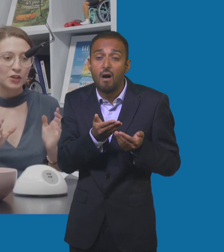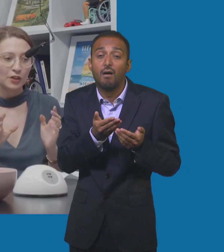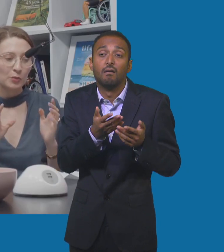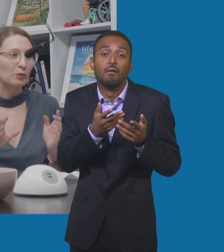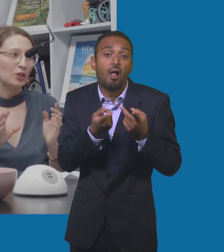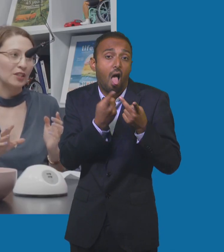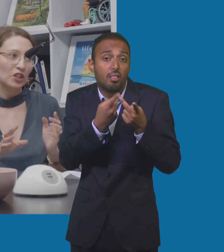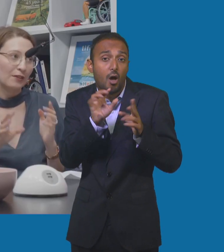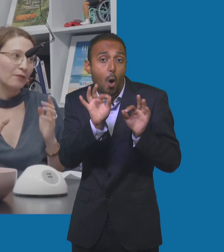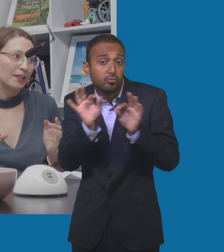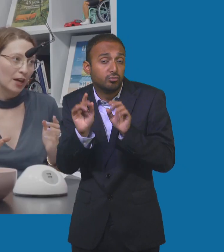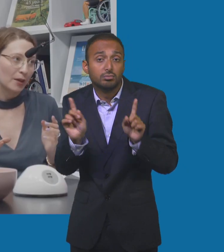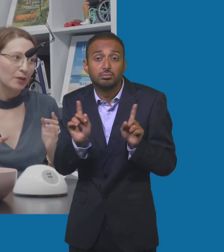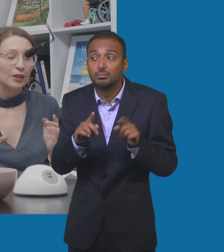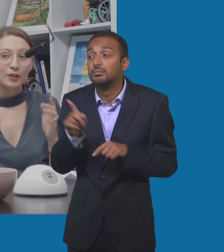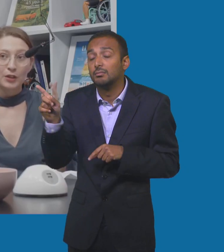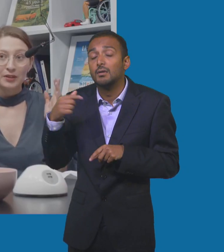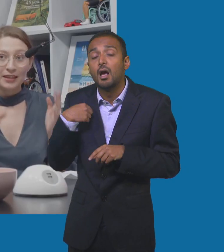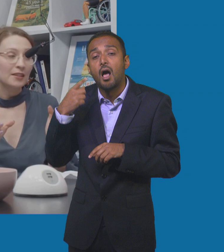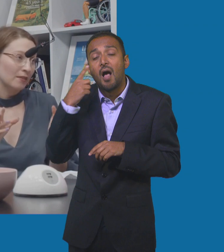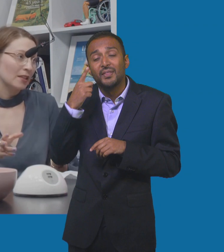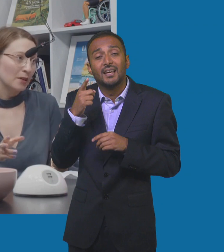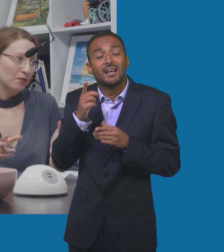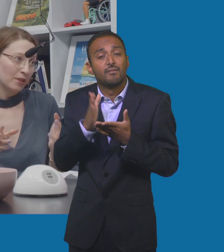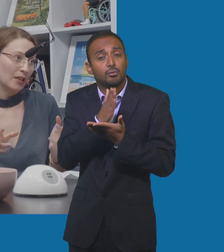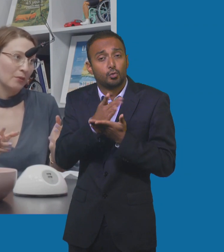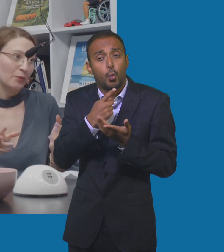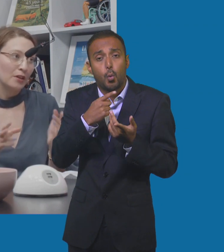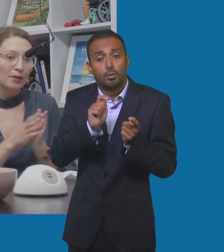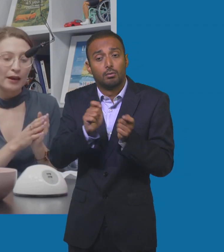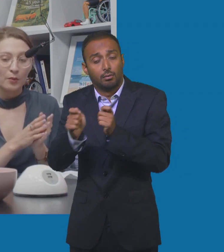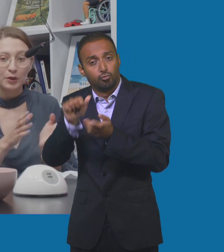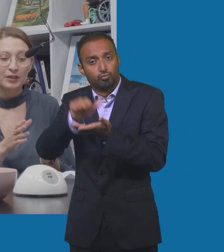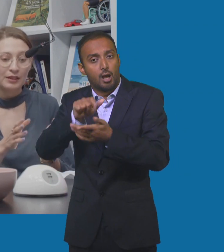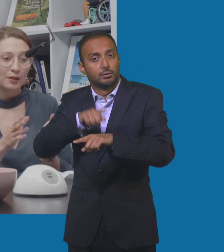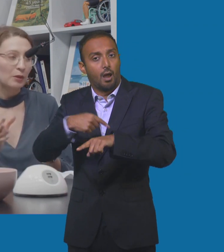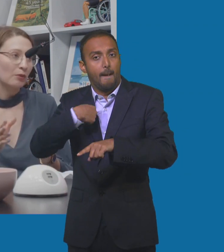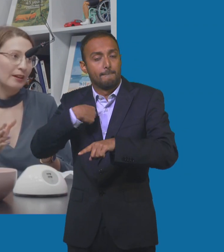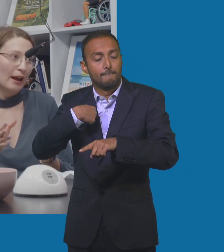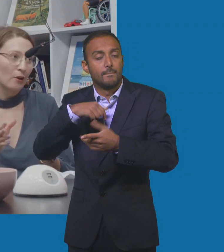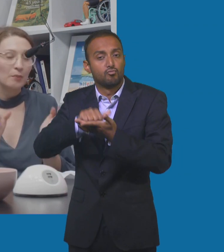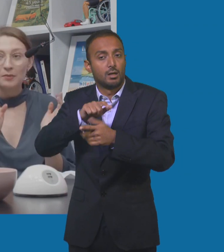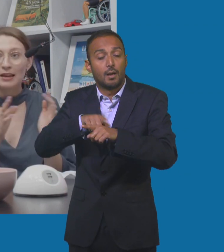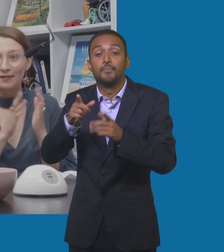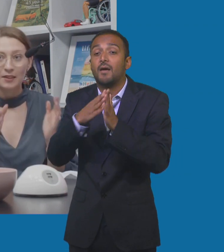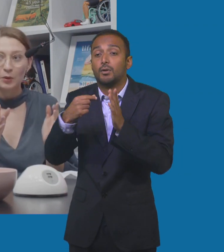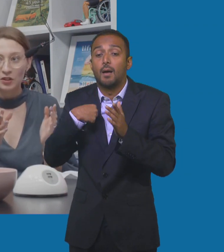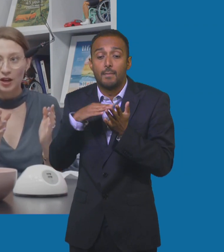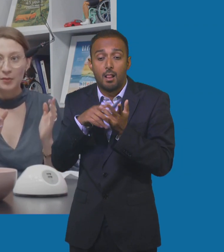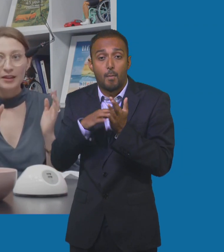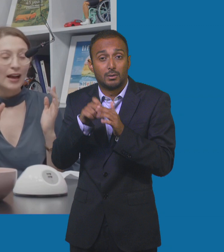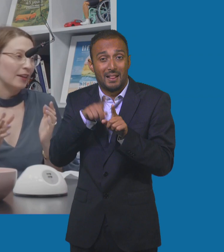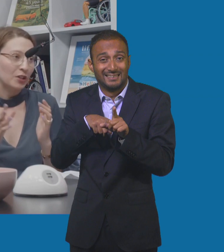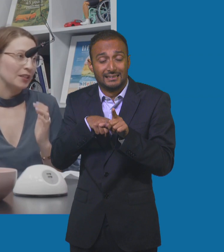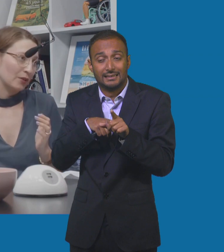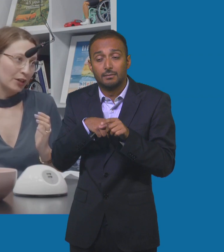is making sure that people transition at the right time. So in the case of the scheme, for example, we know that on Motability, there are people right now, maybe at this moment in